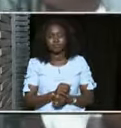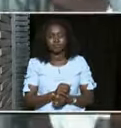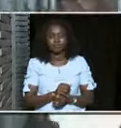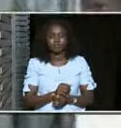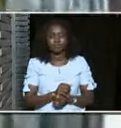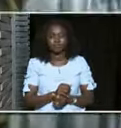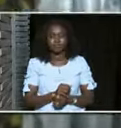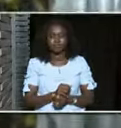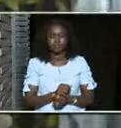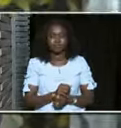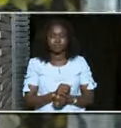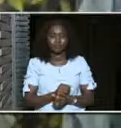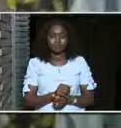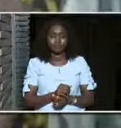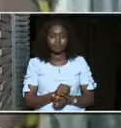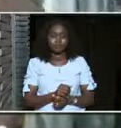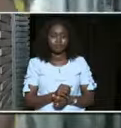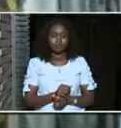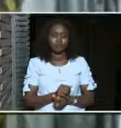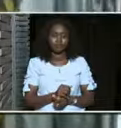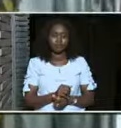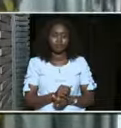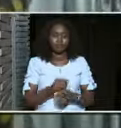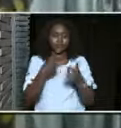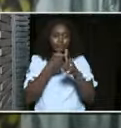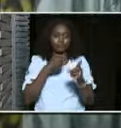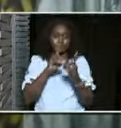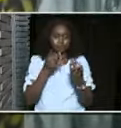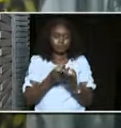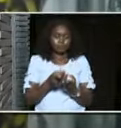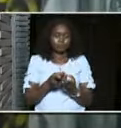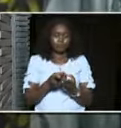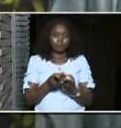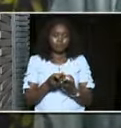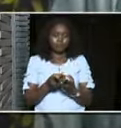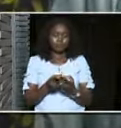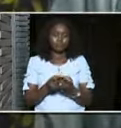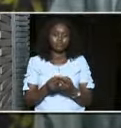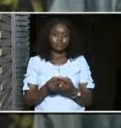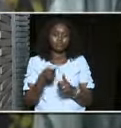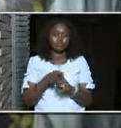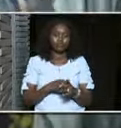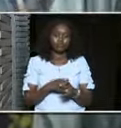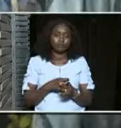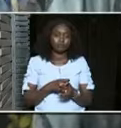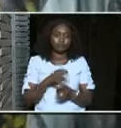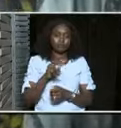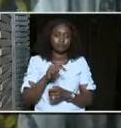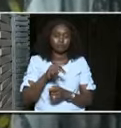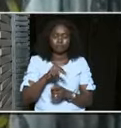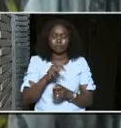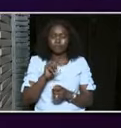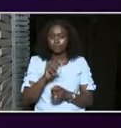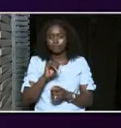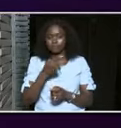Yeah, Dressman Denipre is my name from the Department of Philosophy, Niger Delta University. Your Excellency, my question